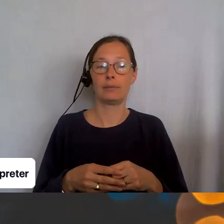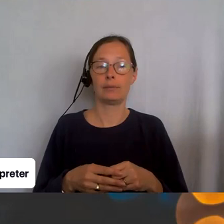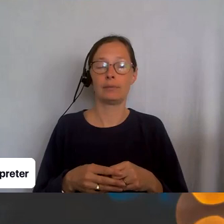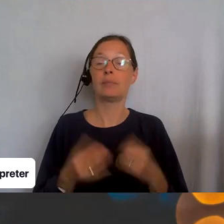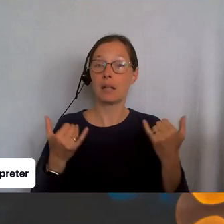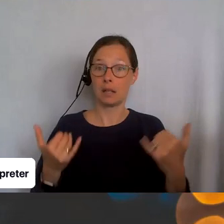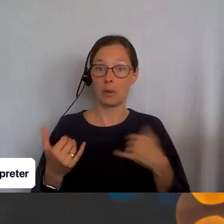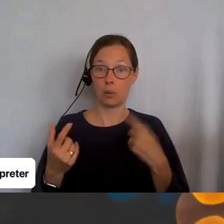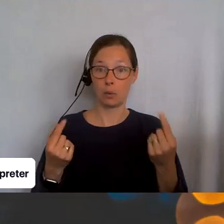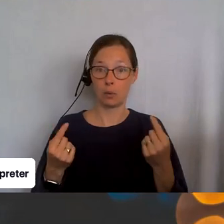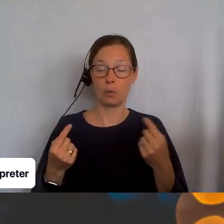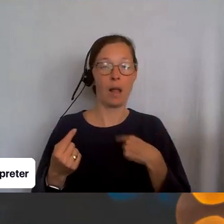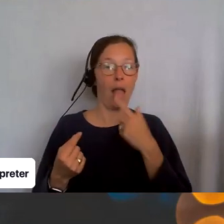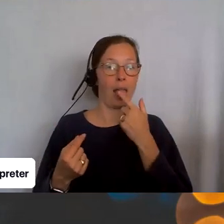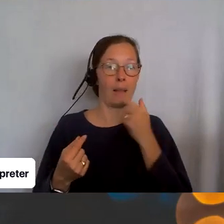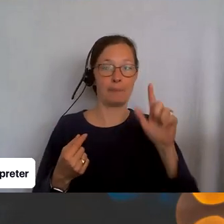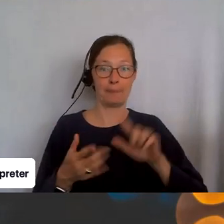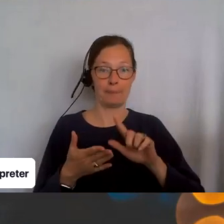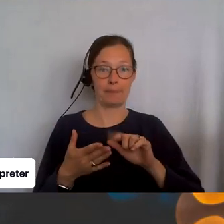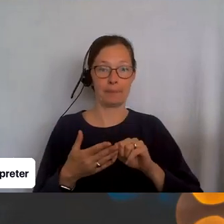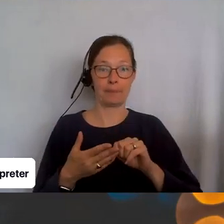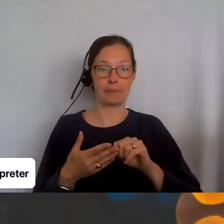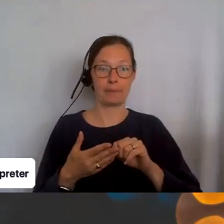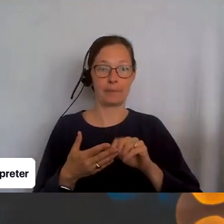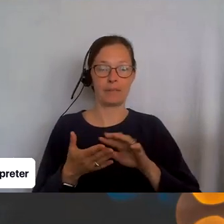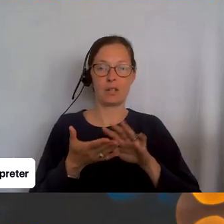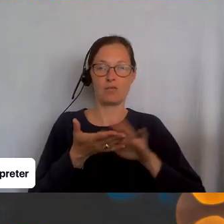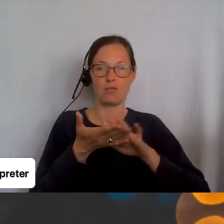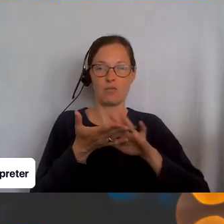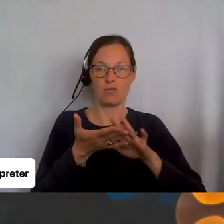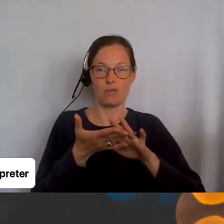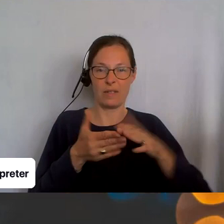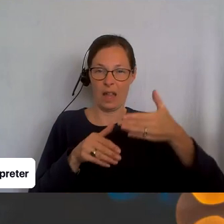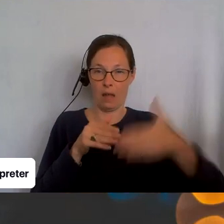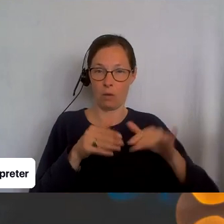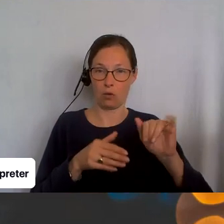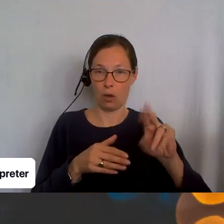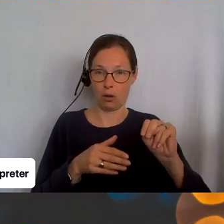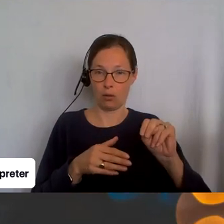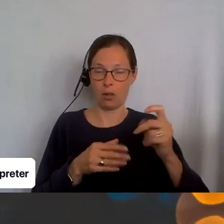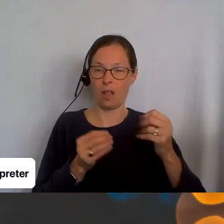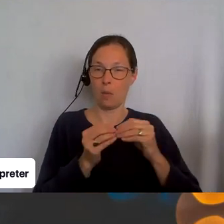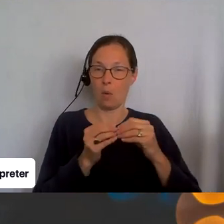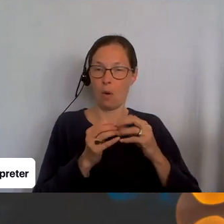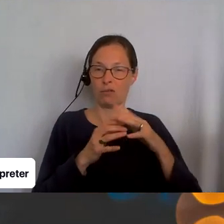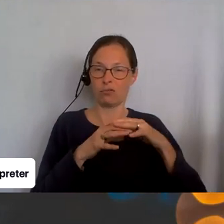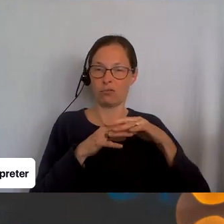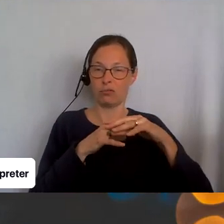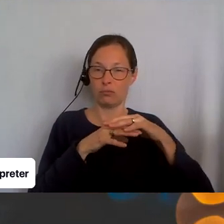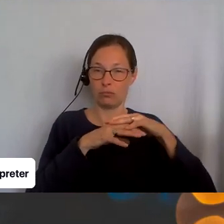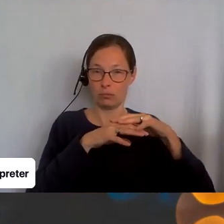And then I wet my fingers a little and I kind of rough up the end of the yarn. Just make it a little fuzzy so that